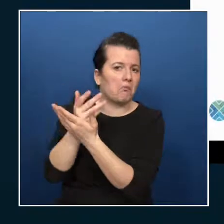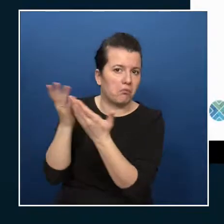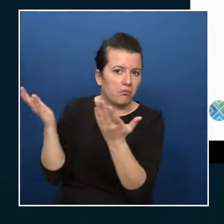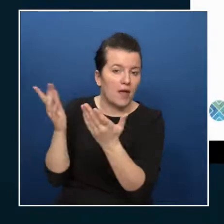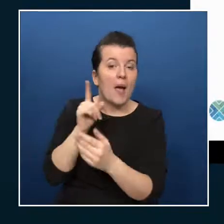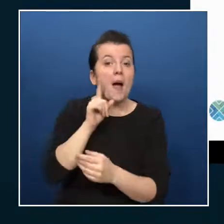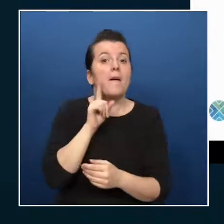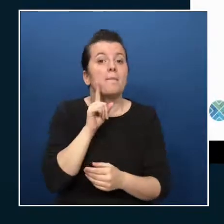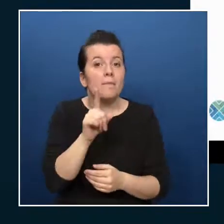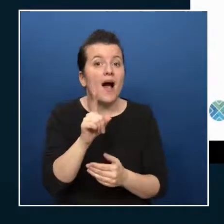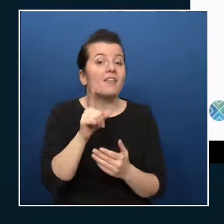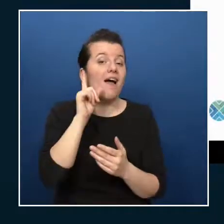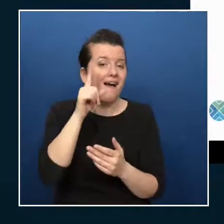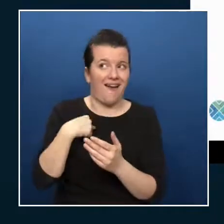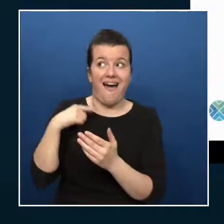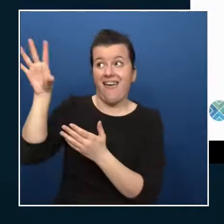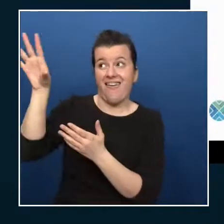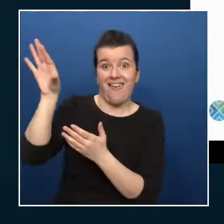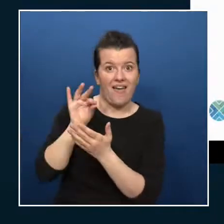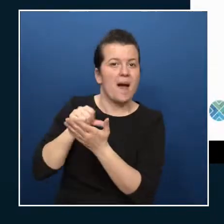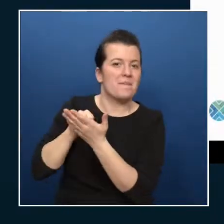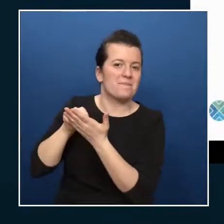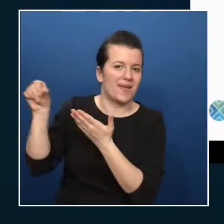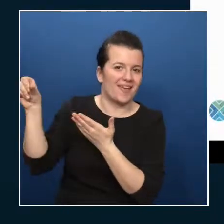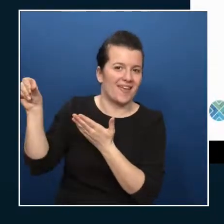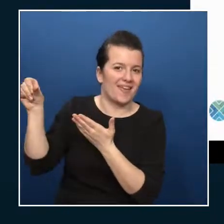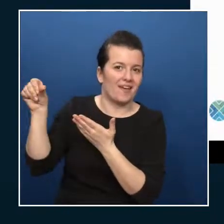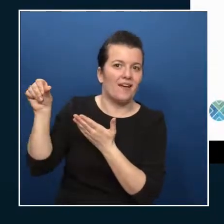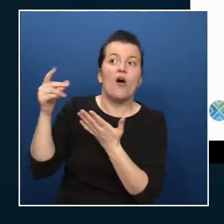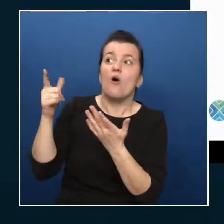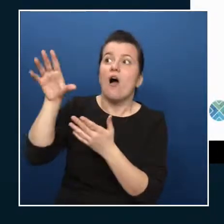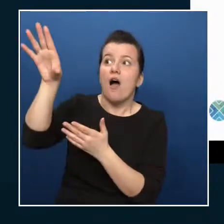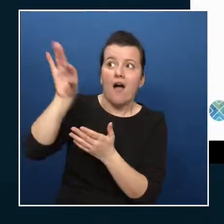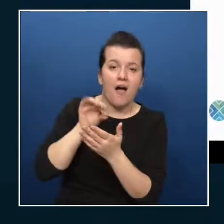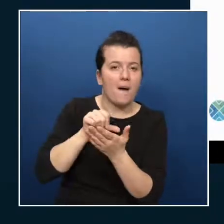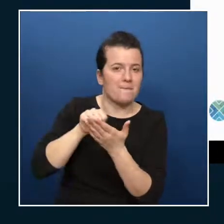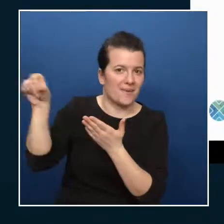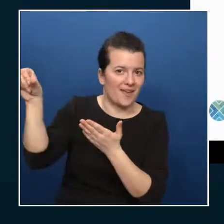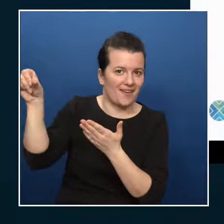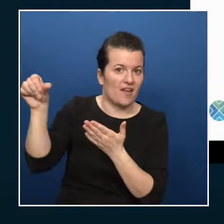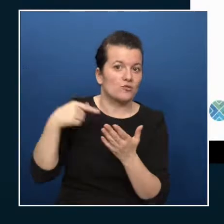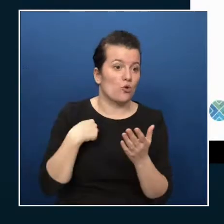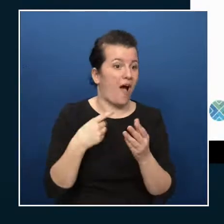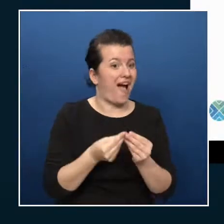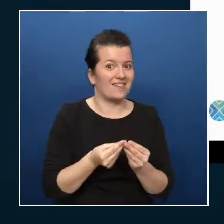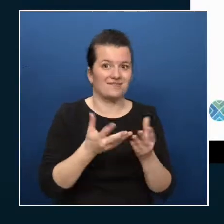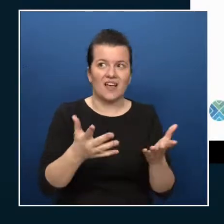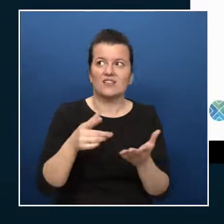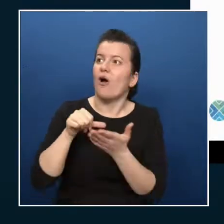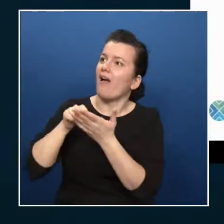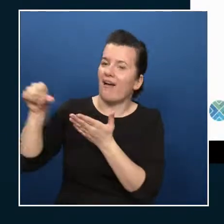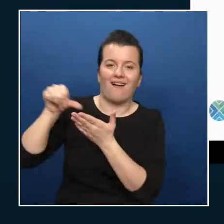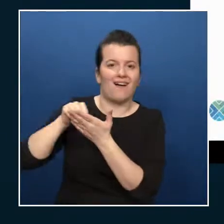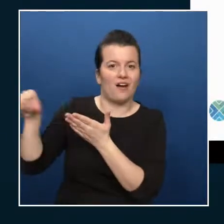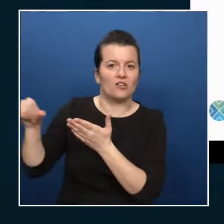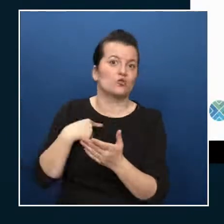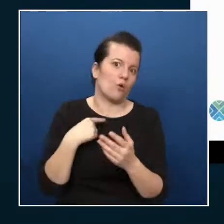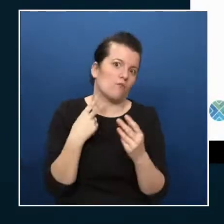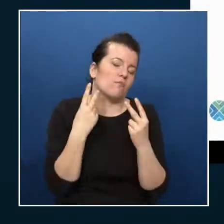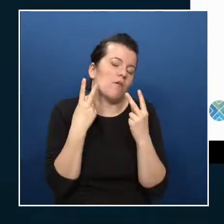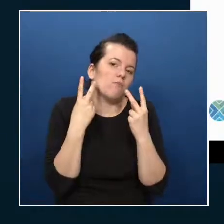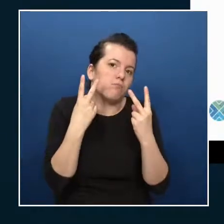eventually you're paying for the resources and services you use. So therefore, it's crucial to manage your costs.